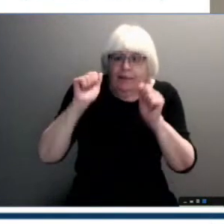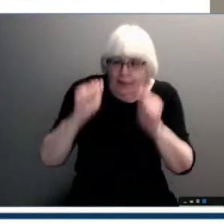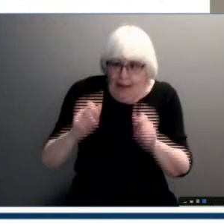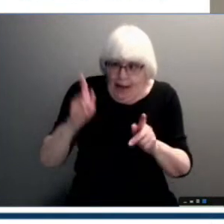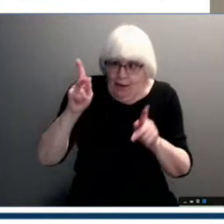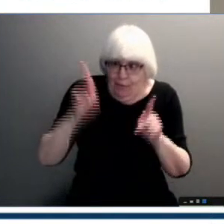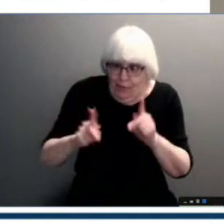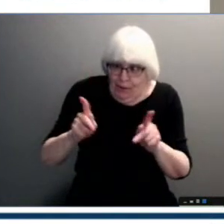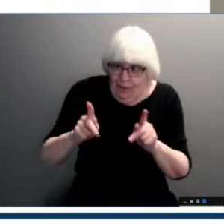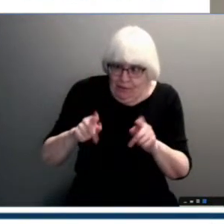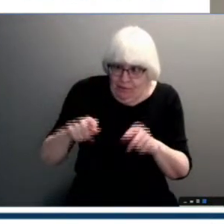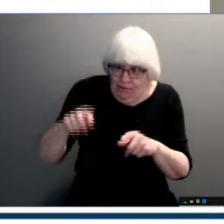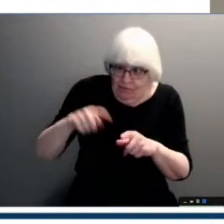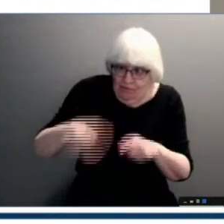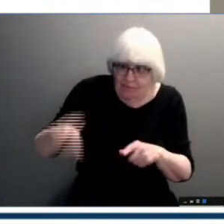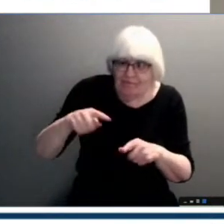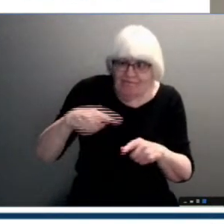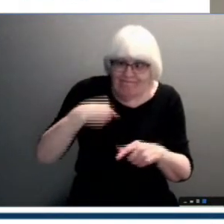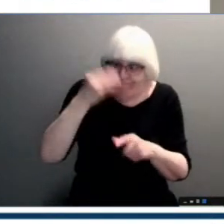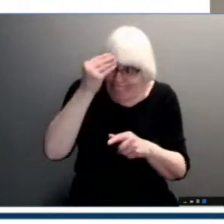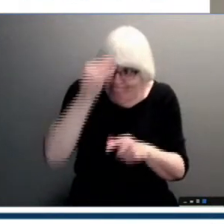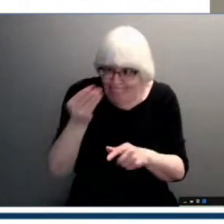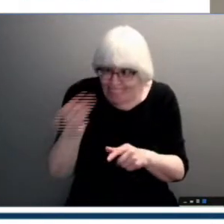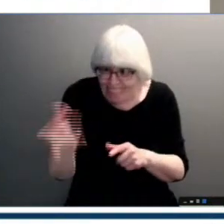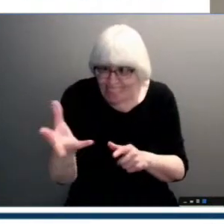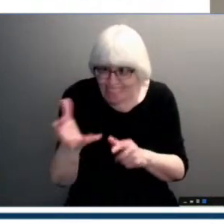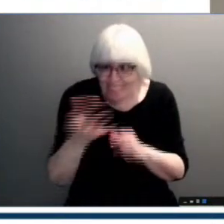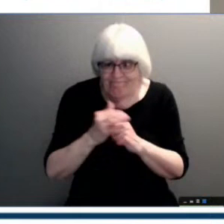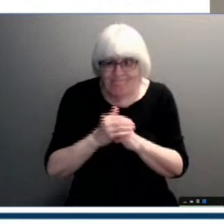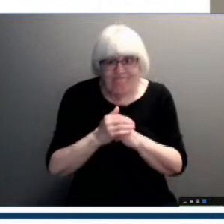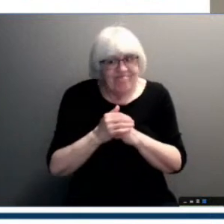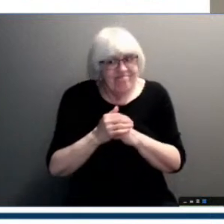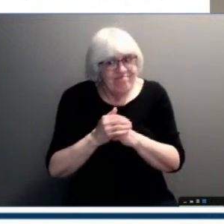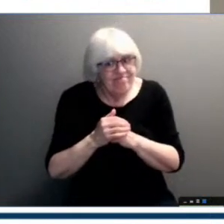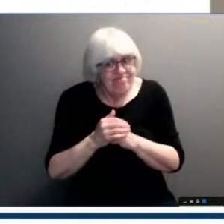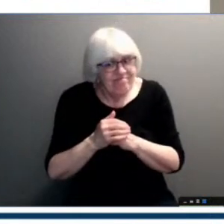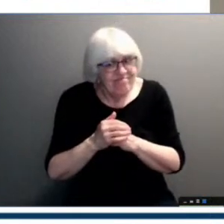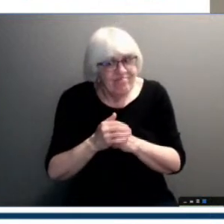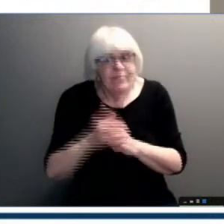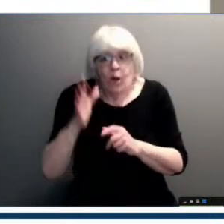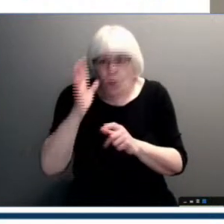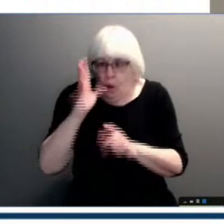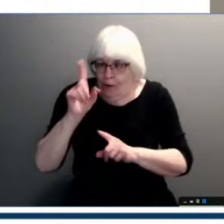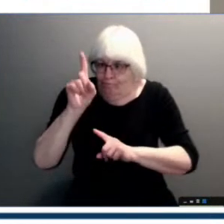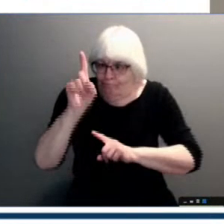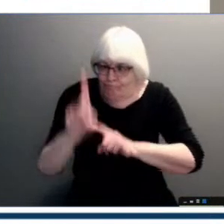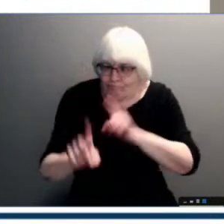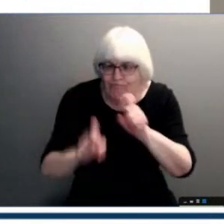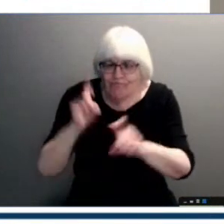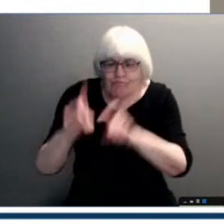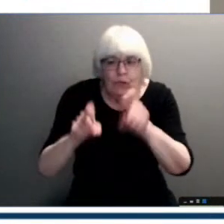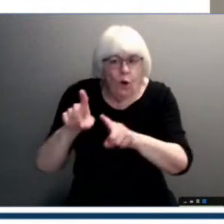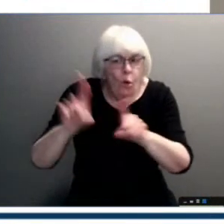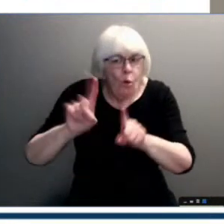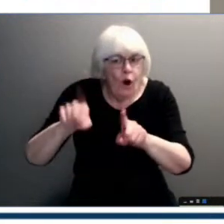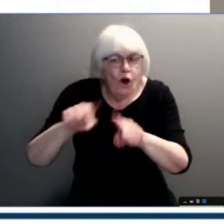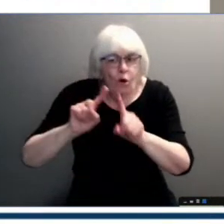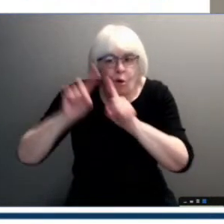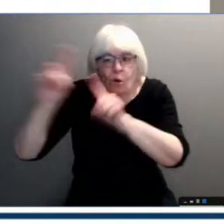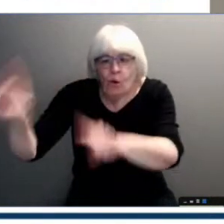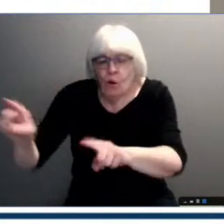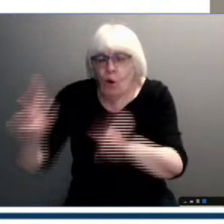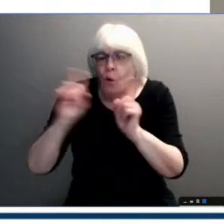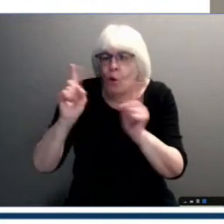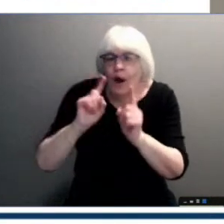24 hours. We collect some information at the time around exposures as part of it, and then we would do notifications on